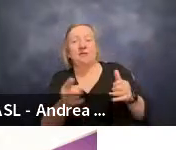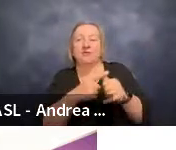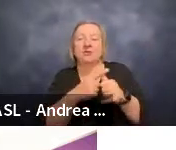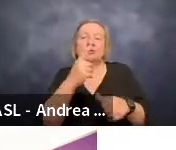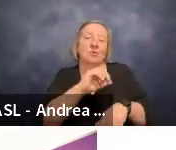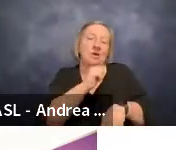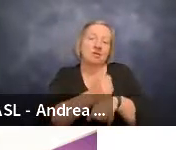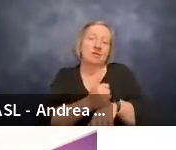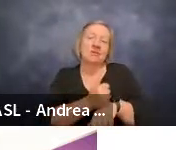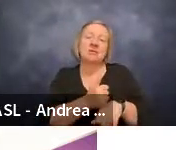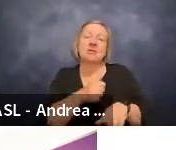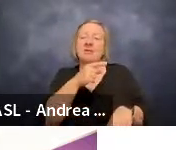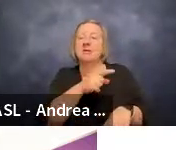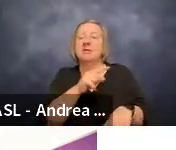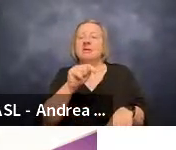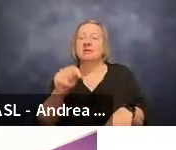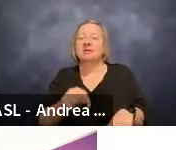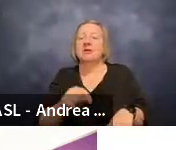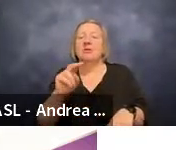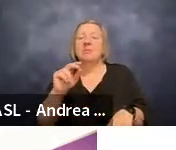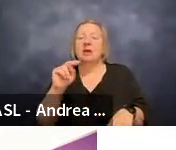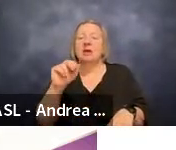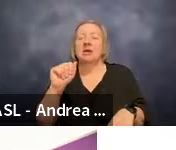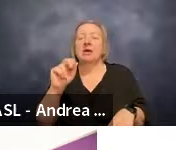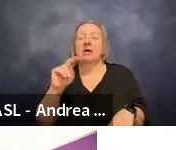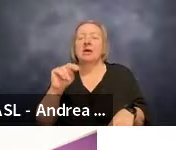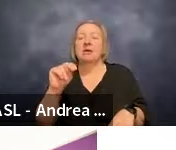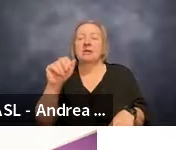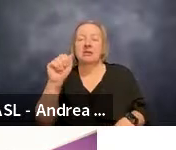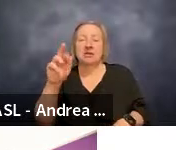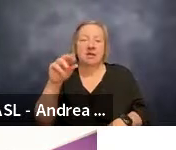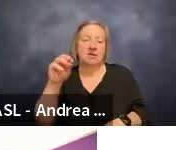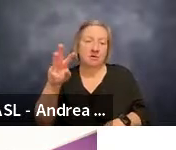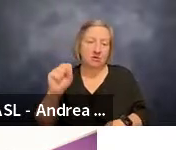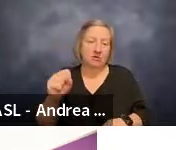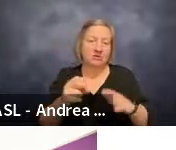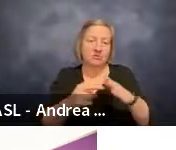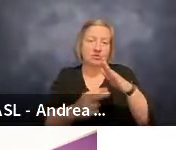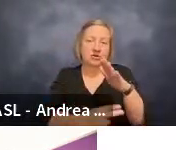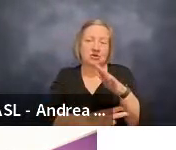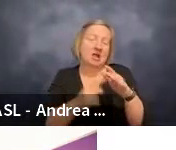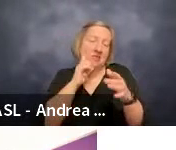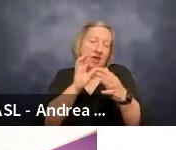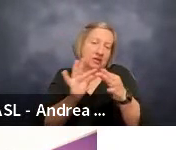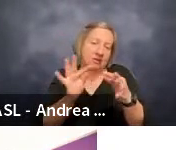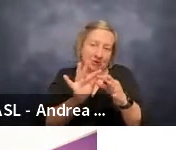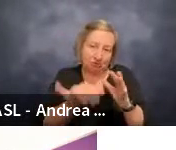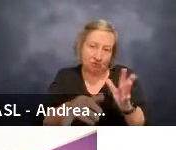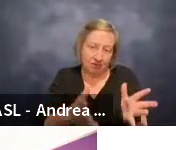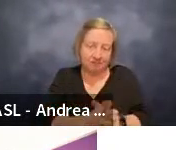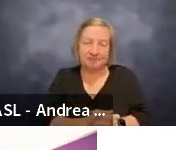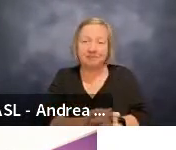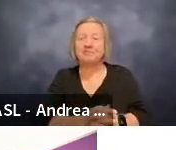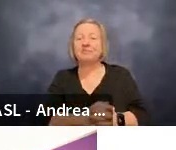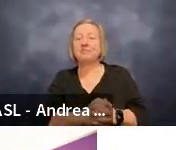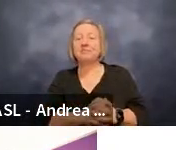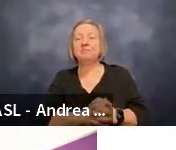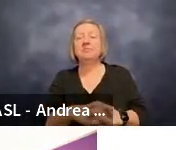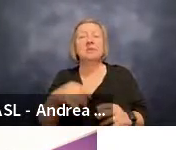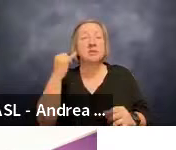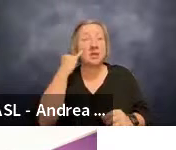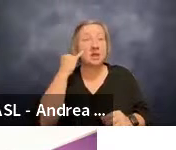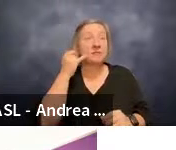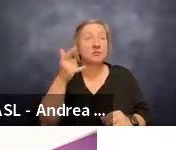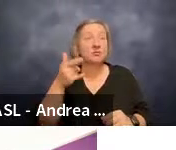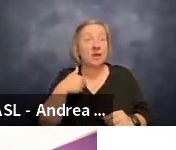facility at Tacoma Narrows Bridge. So I thought I should mention that. So if you have a good